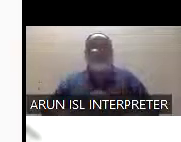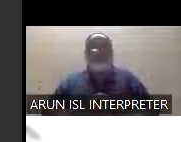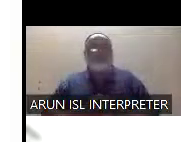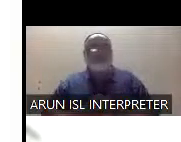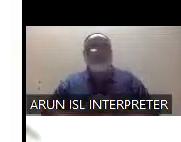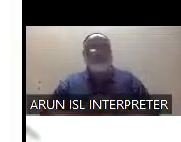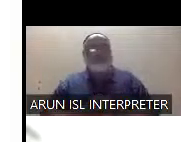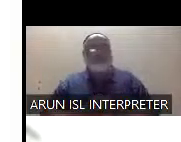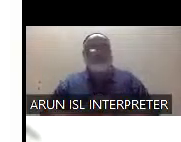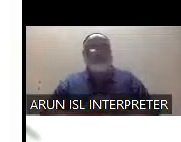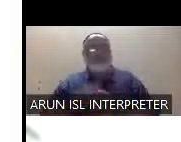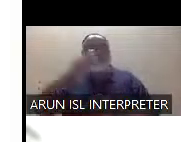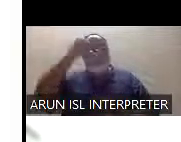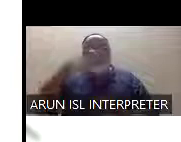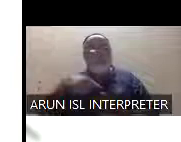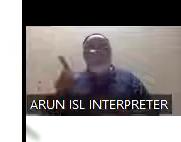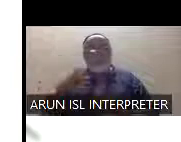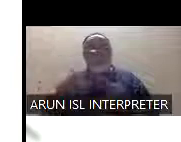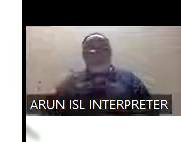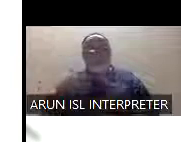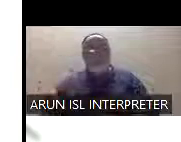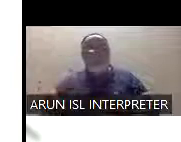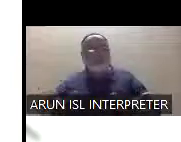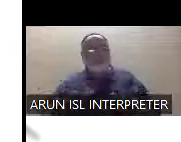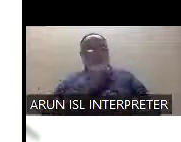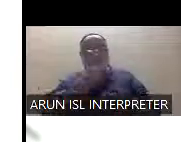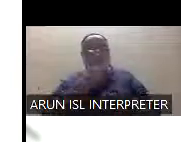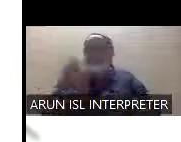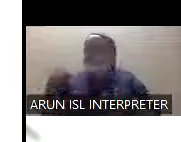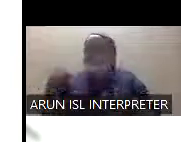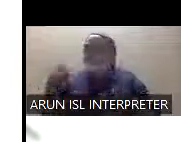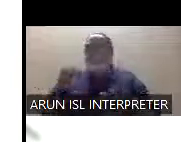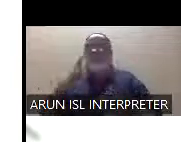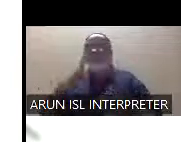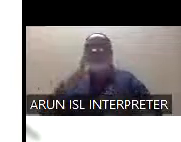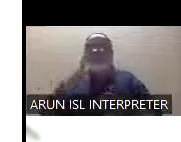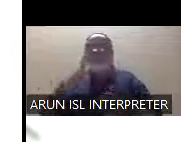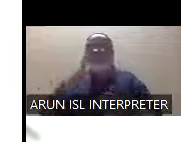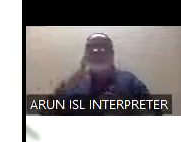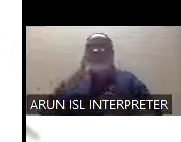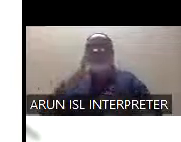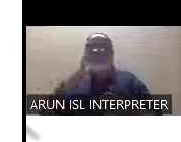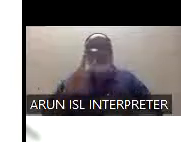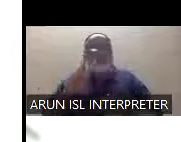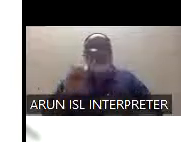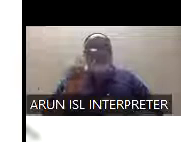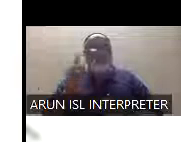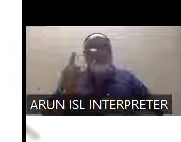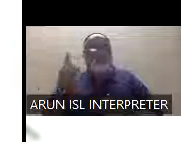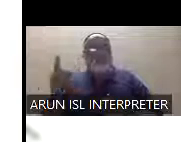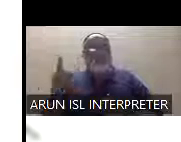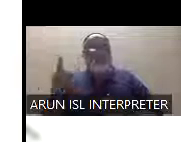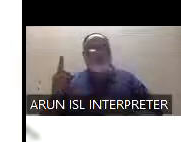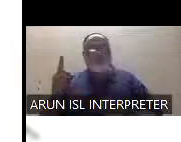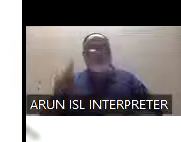Now, for India, if we look at the last available figure that we have, which is Census 2011, it said